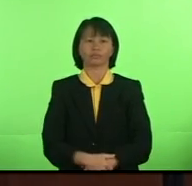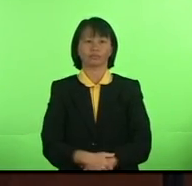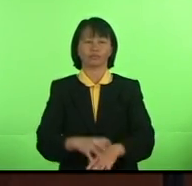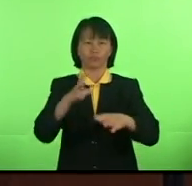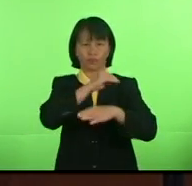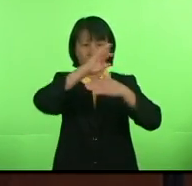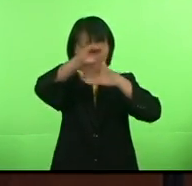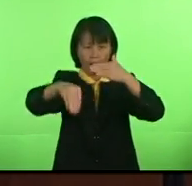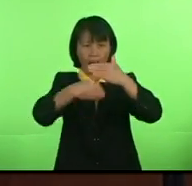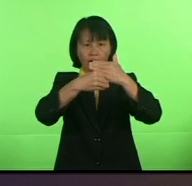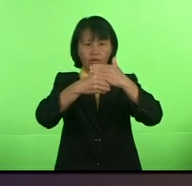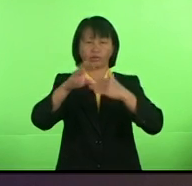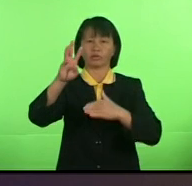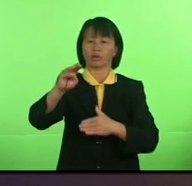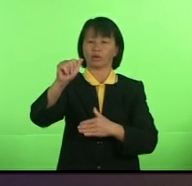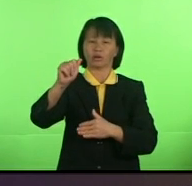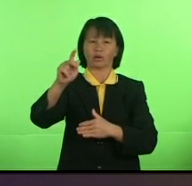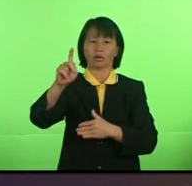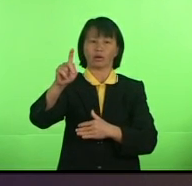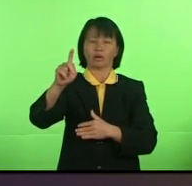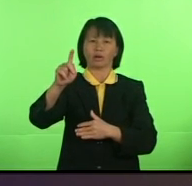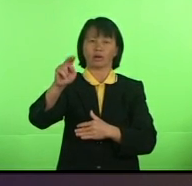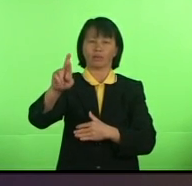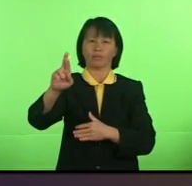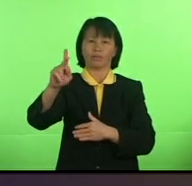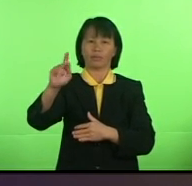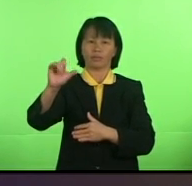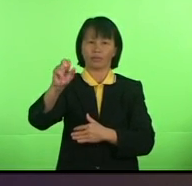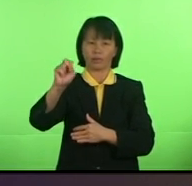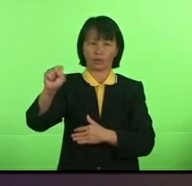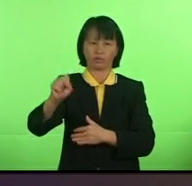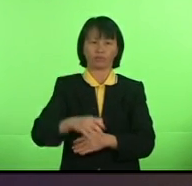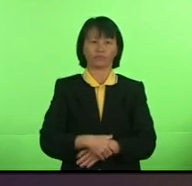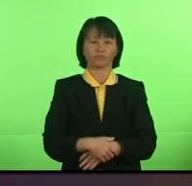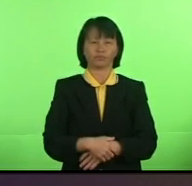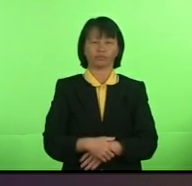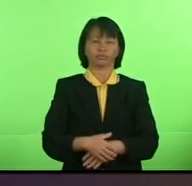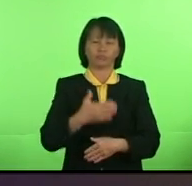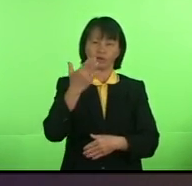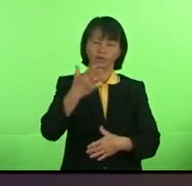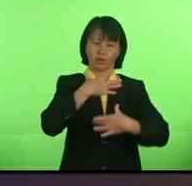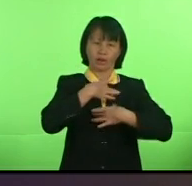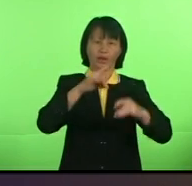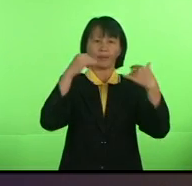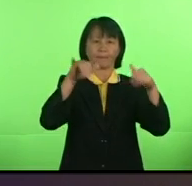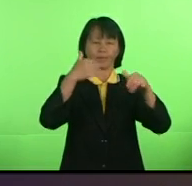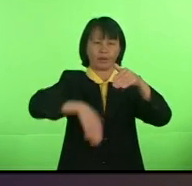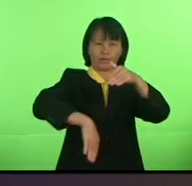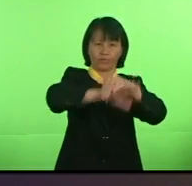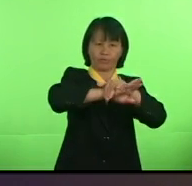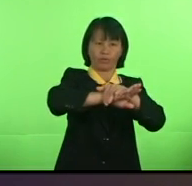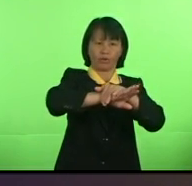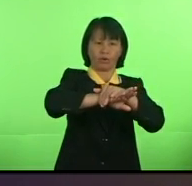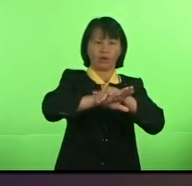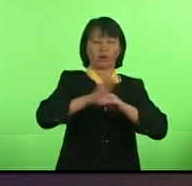Addition and contrast markers. Okay, for example, addition markers. He likes playing football. Okay,